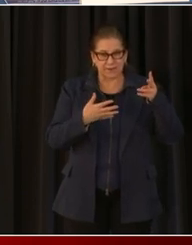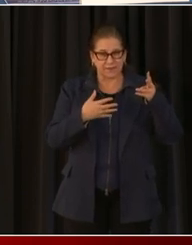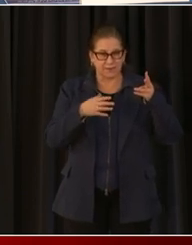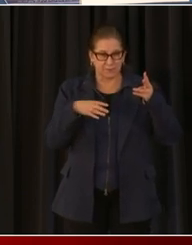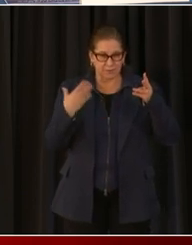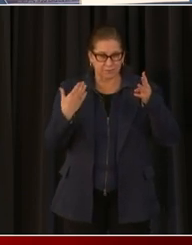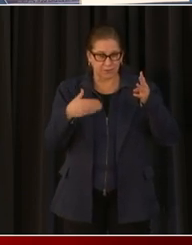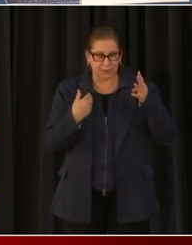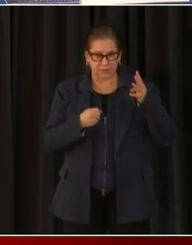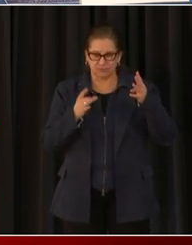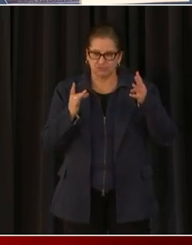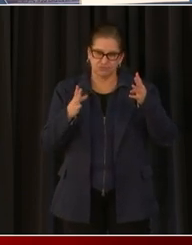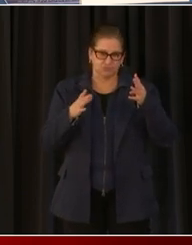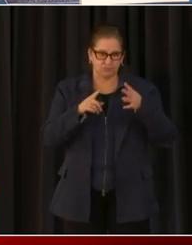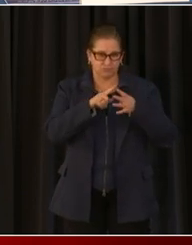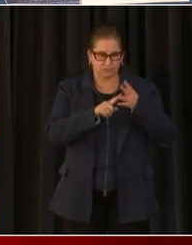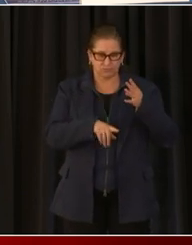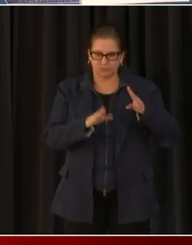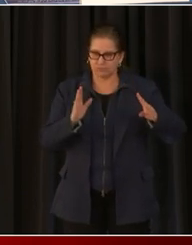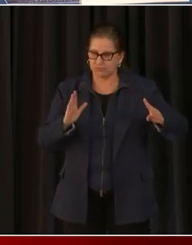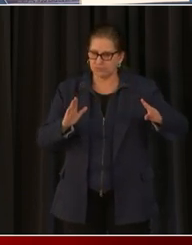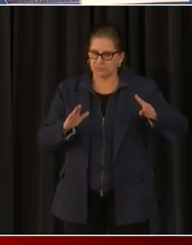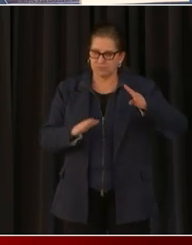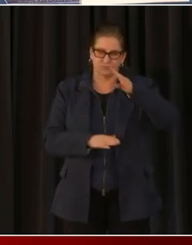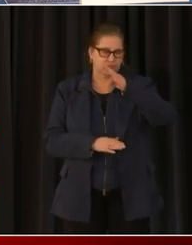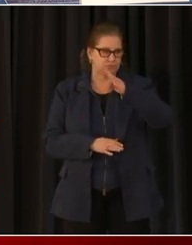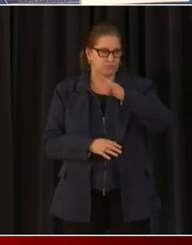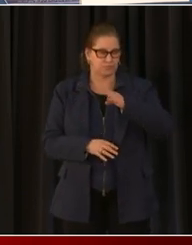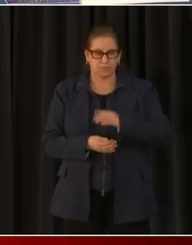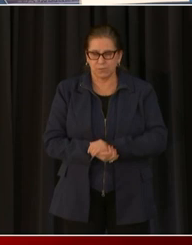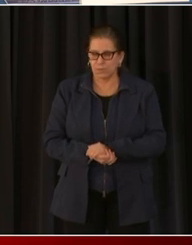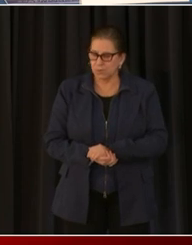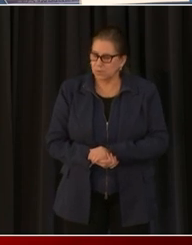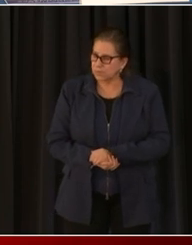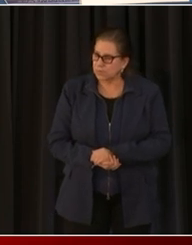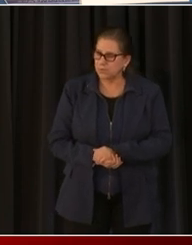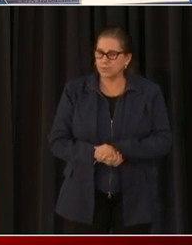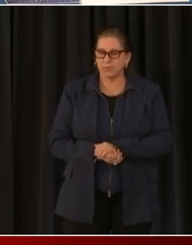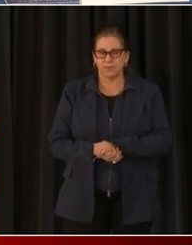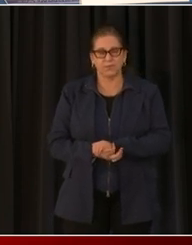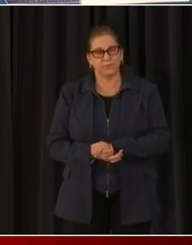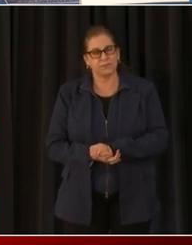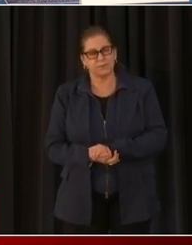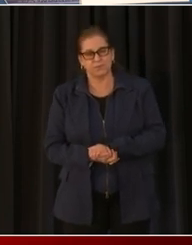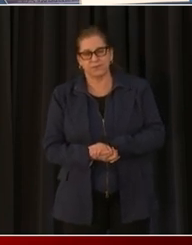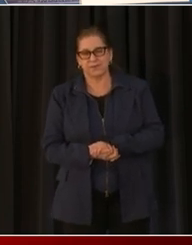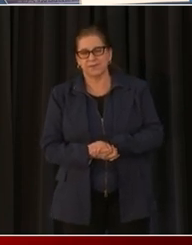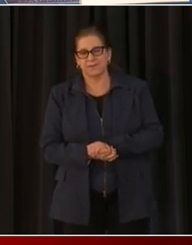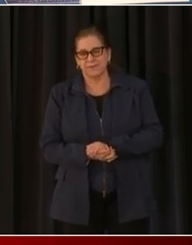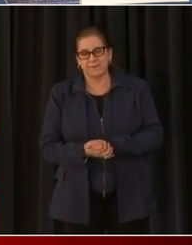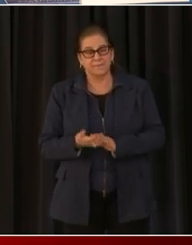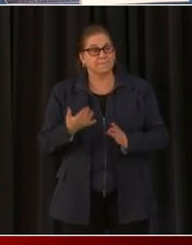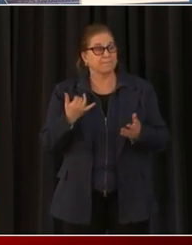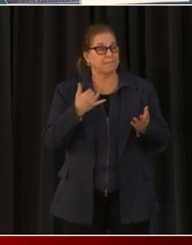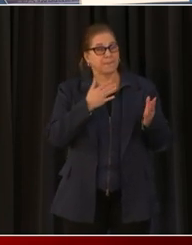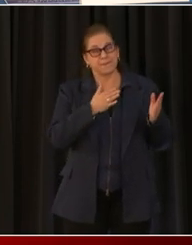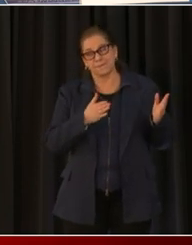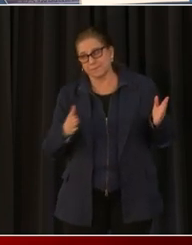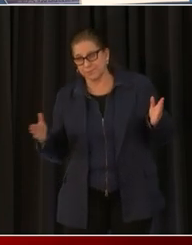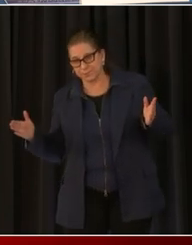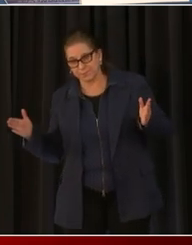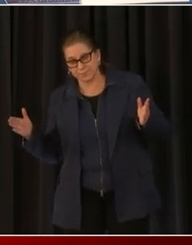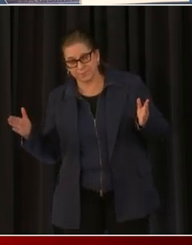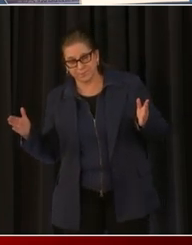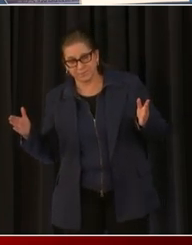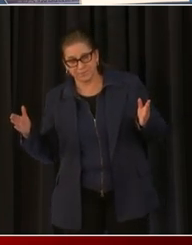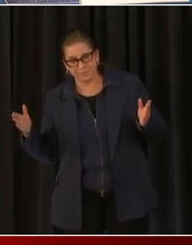cases and the Christmas holiday season, and then another acceleration between Christmas and the beginning of the year. Fortunately, like